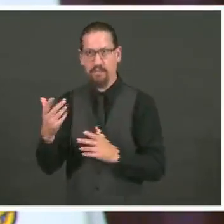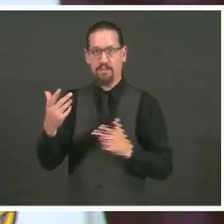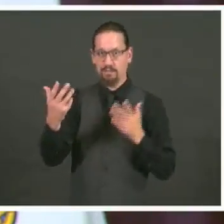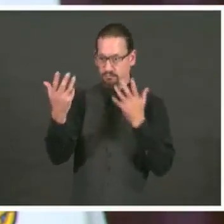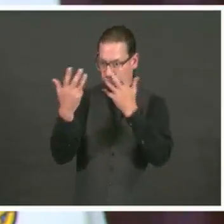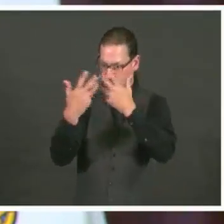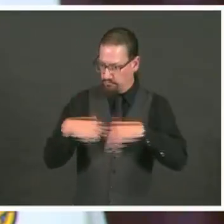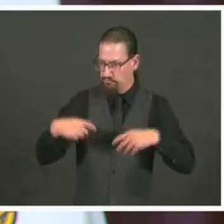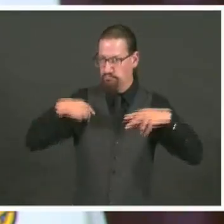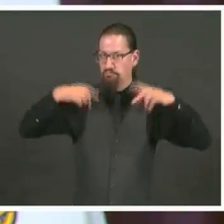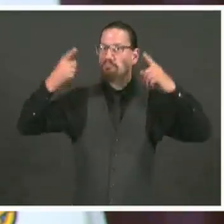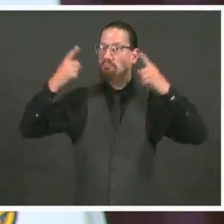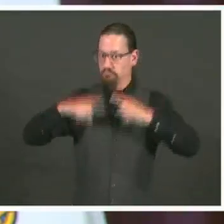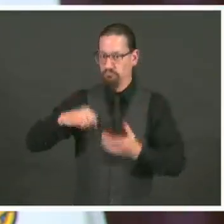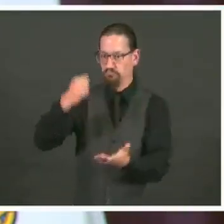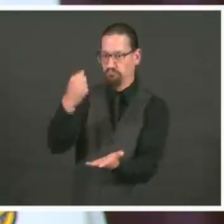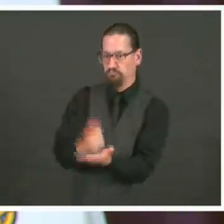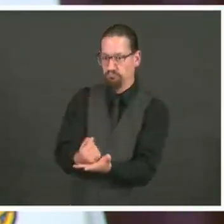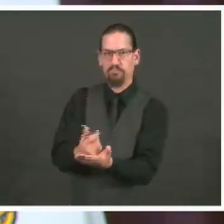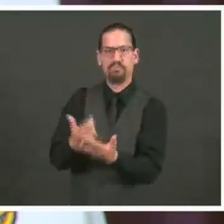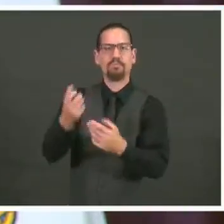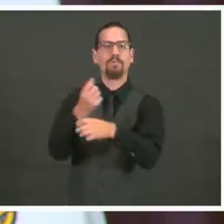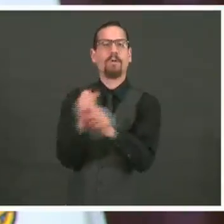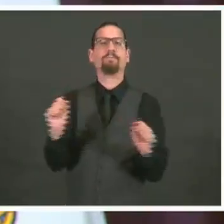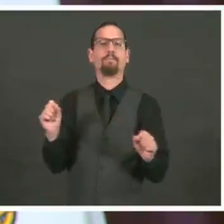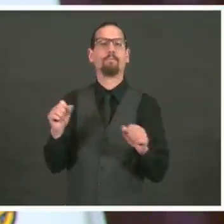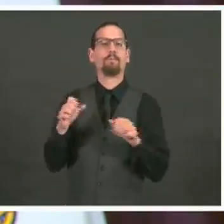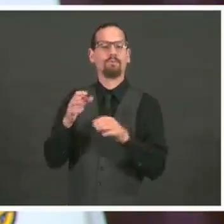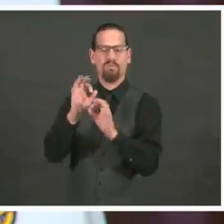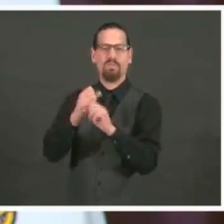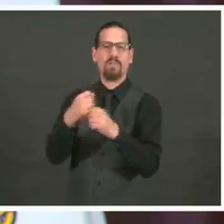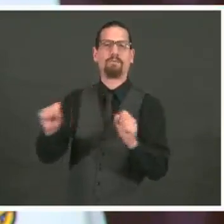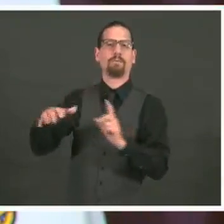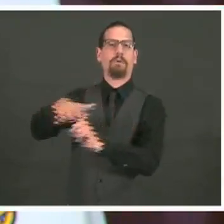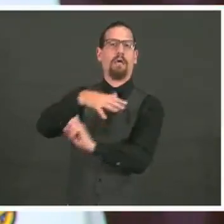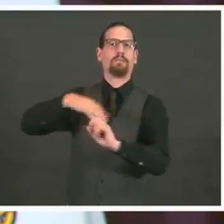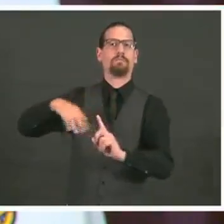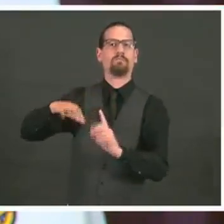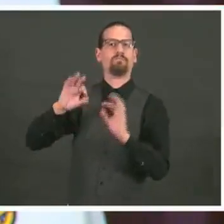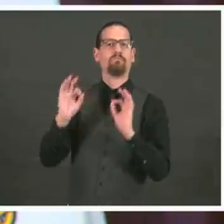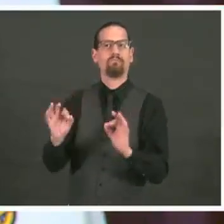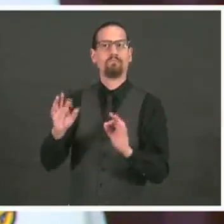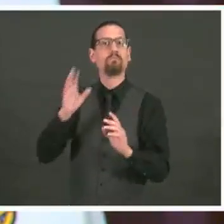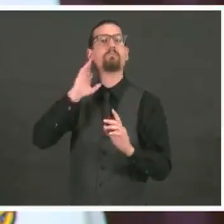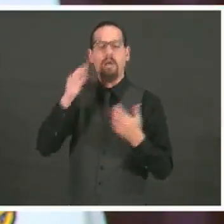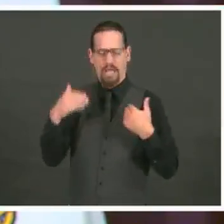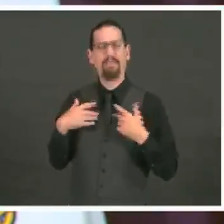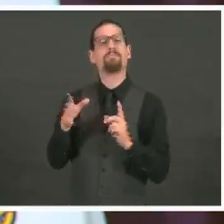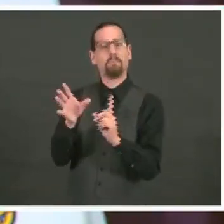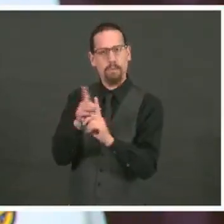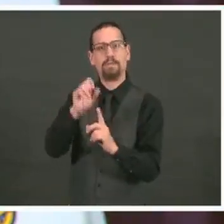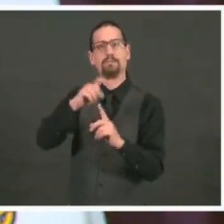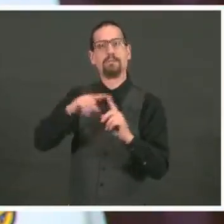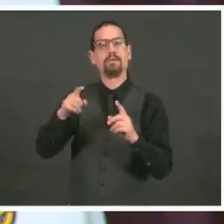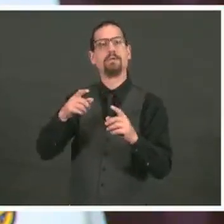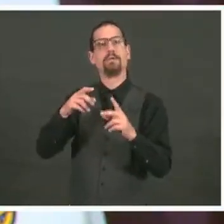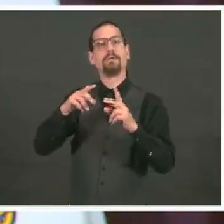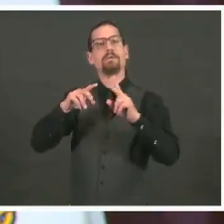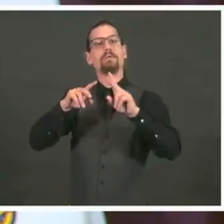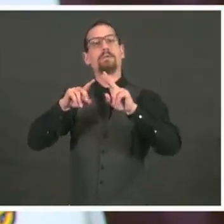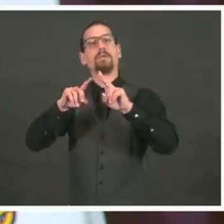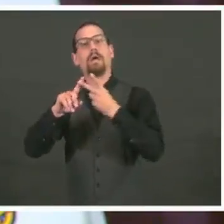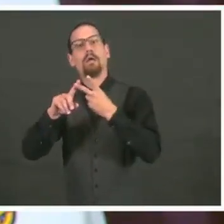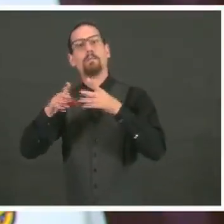be able to work. The chances of seeing secondary spread and ongoing spread is very, very low. That means